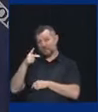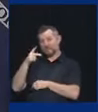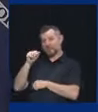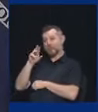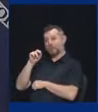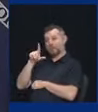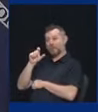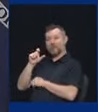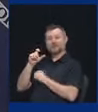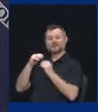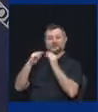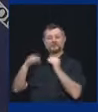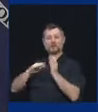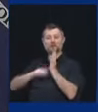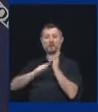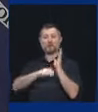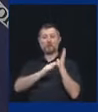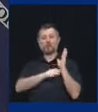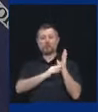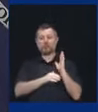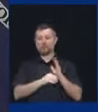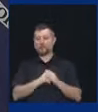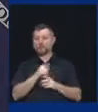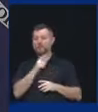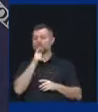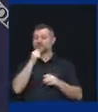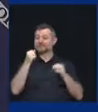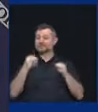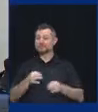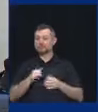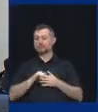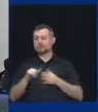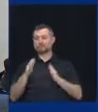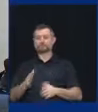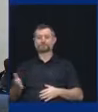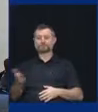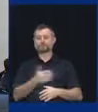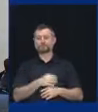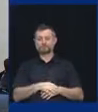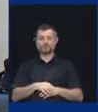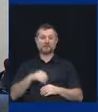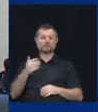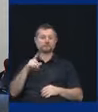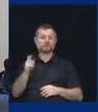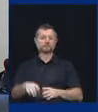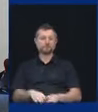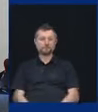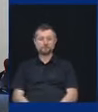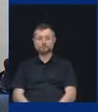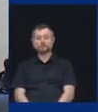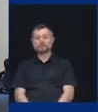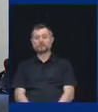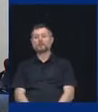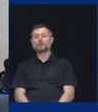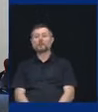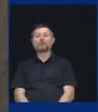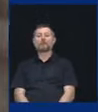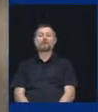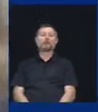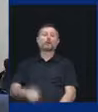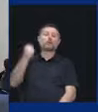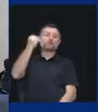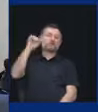New Yorkers will make that decision, and they have. Sir, Governor, one more. There was a protest at the